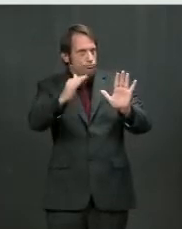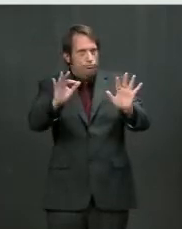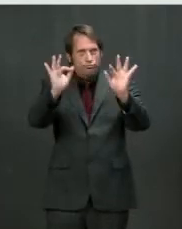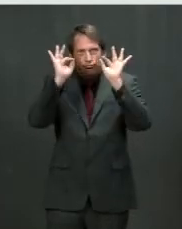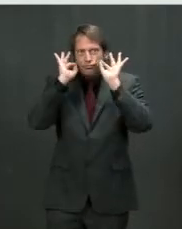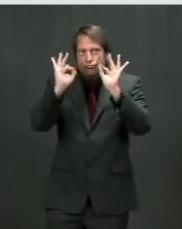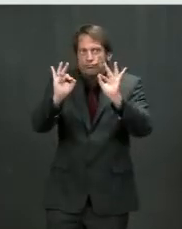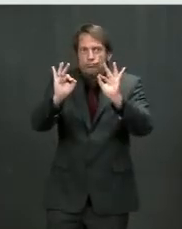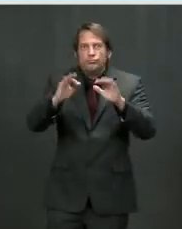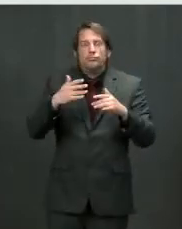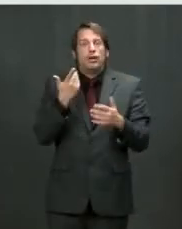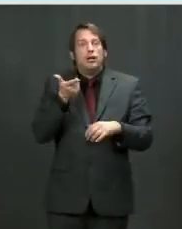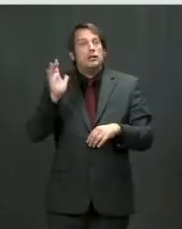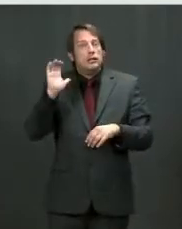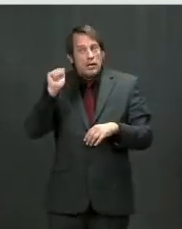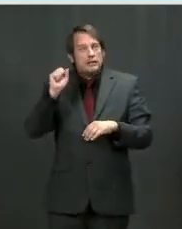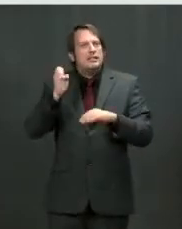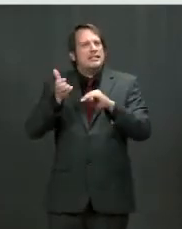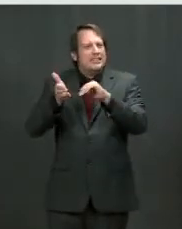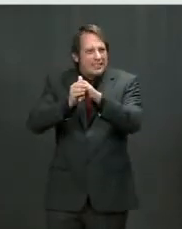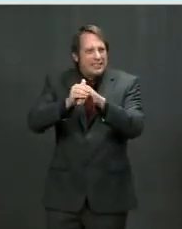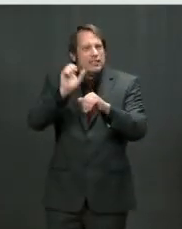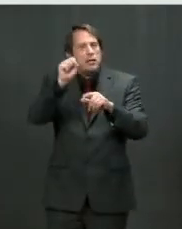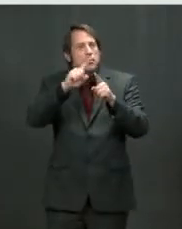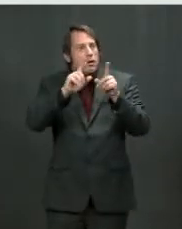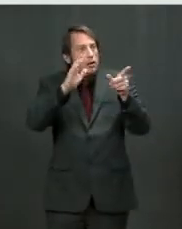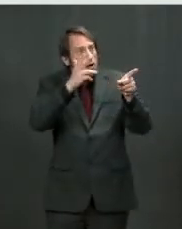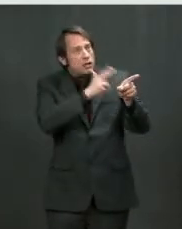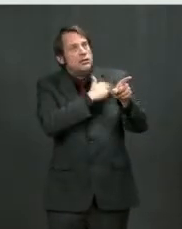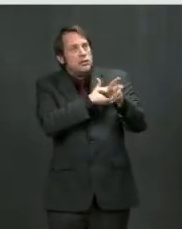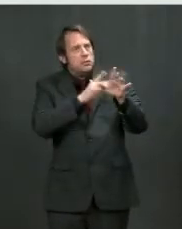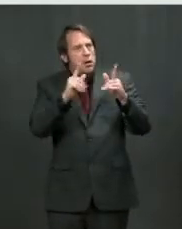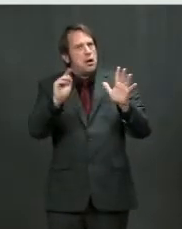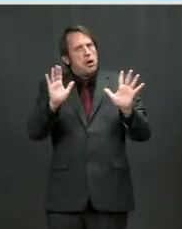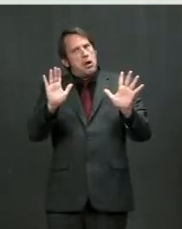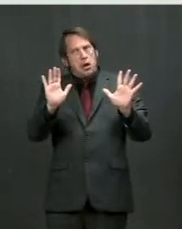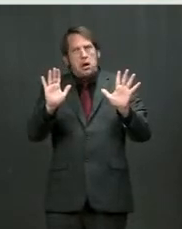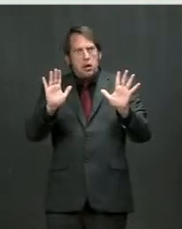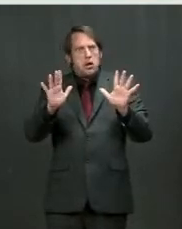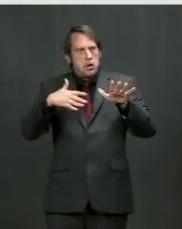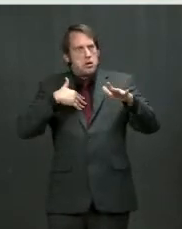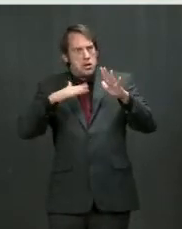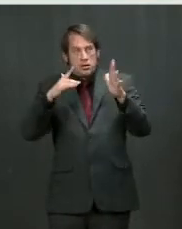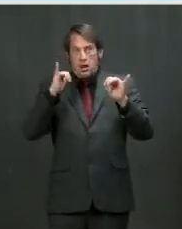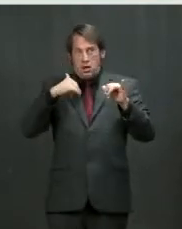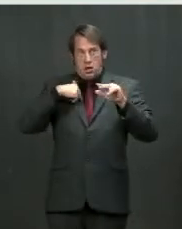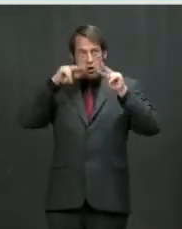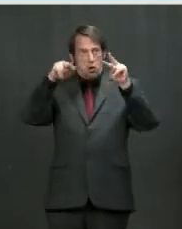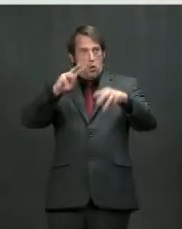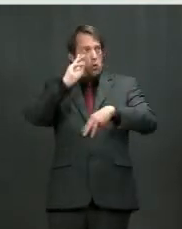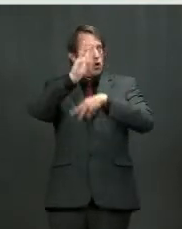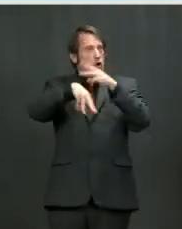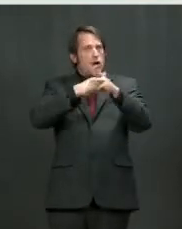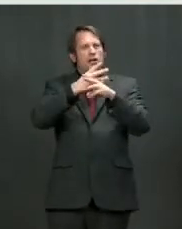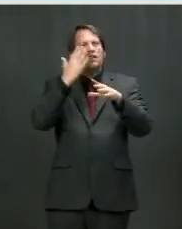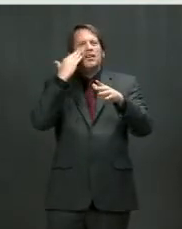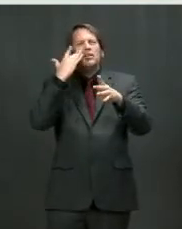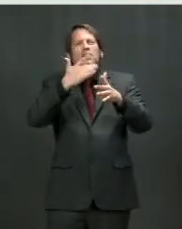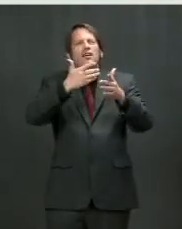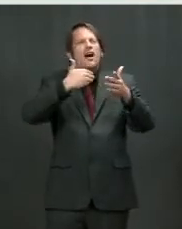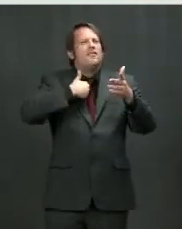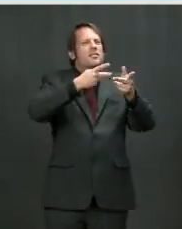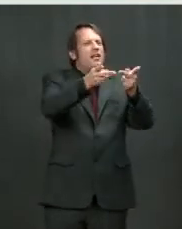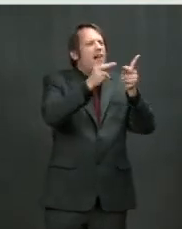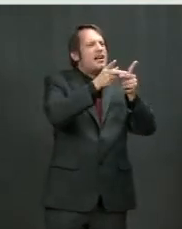and hospitalizations. Across the country, we are hearing reports of clusters of cases associated with daycare centers and